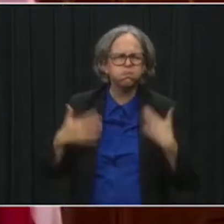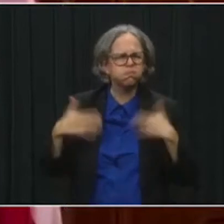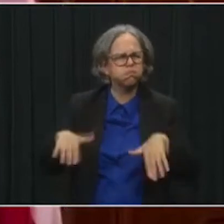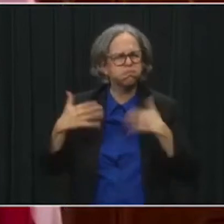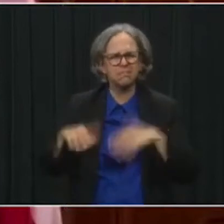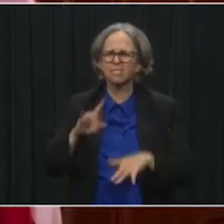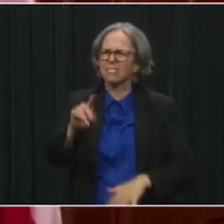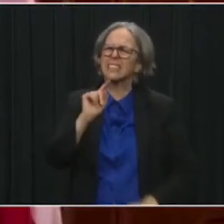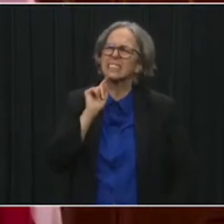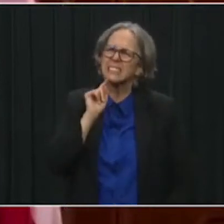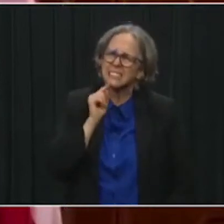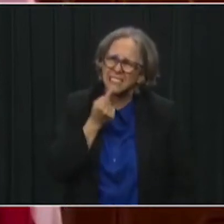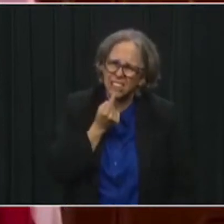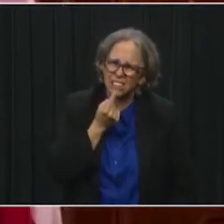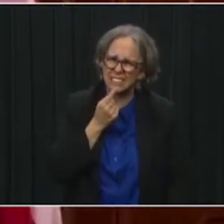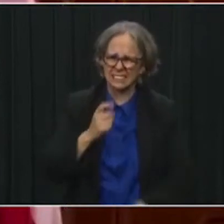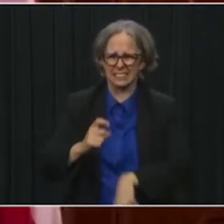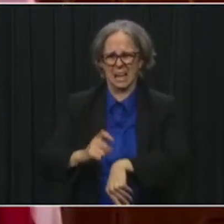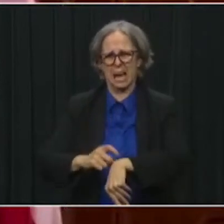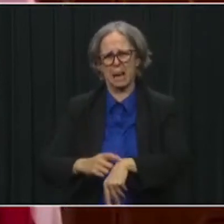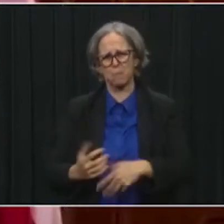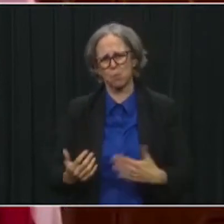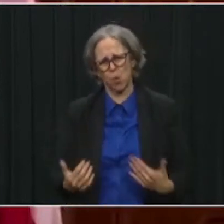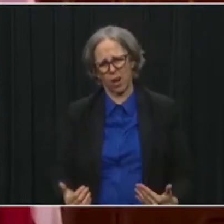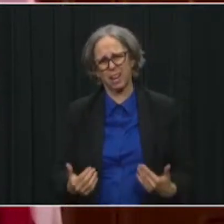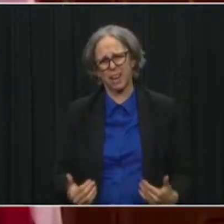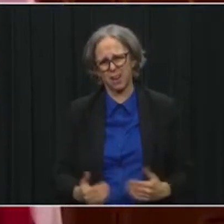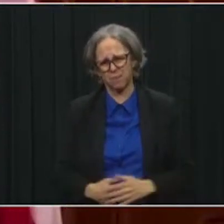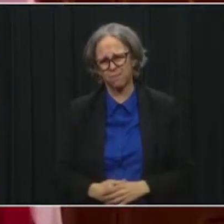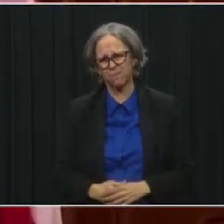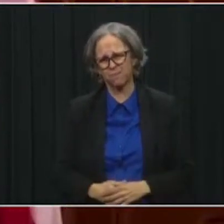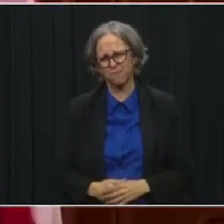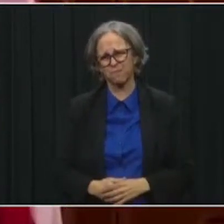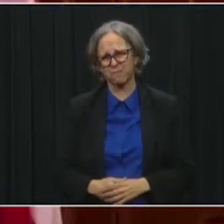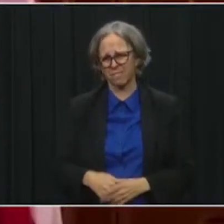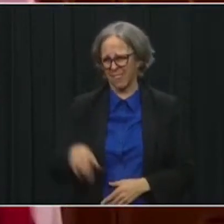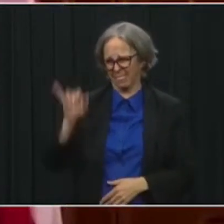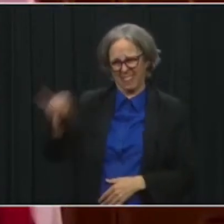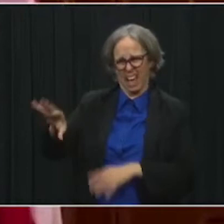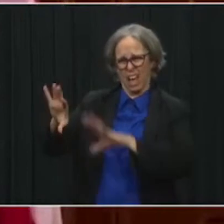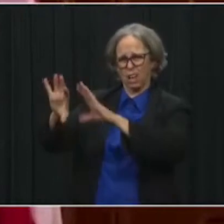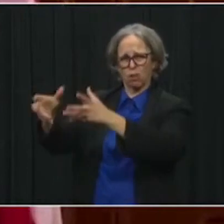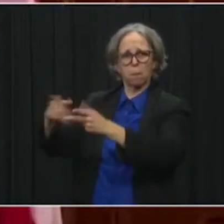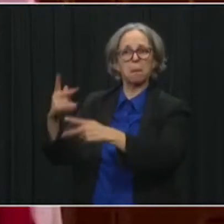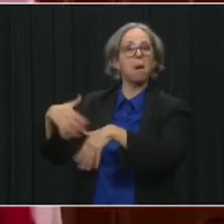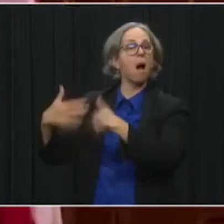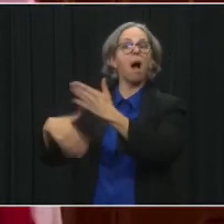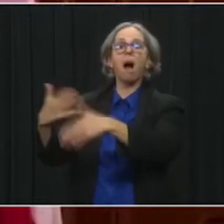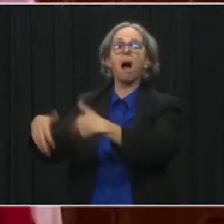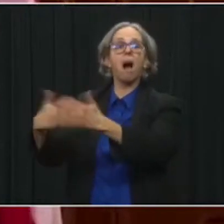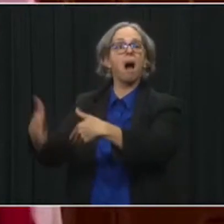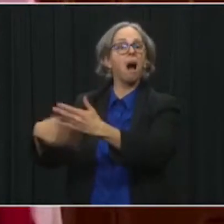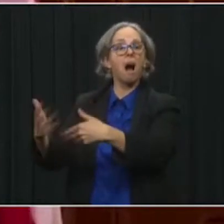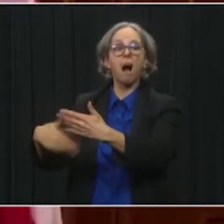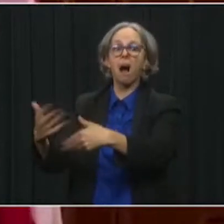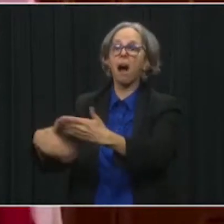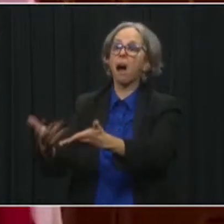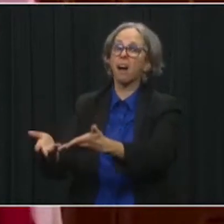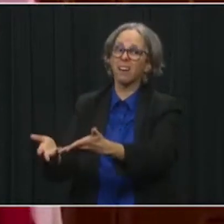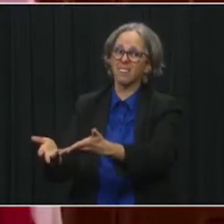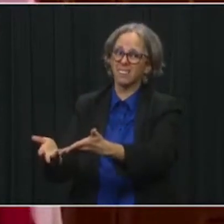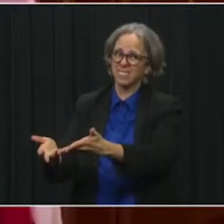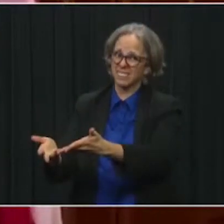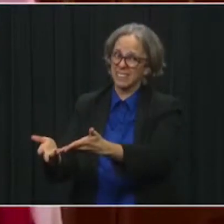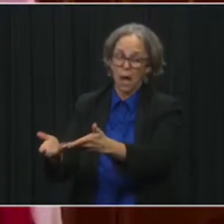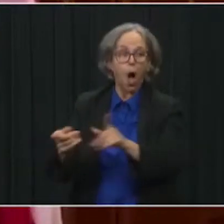time. One group of people go about their business with very good confidence that